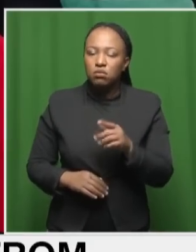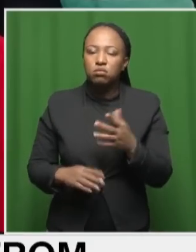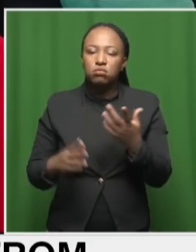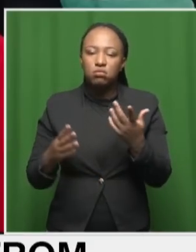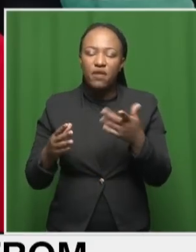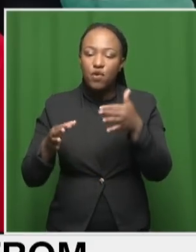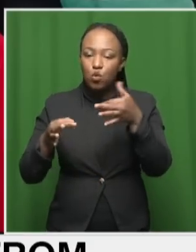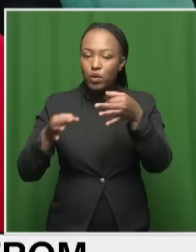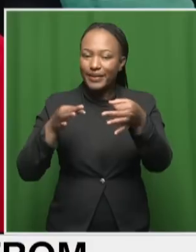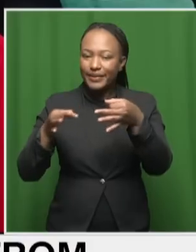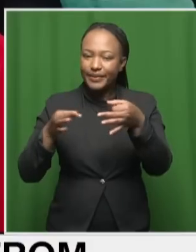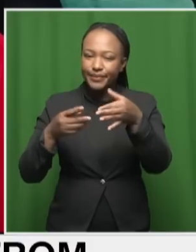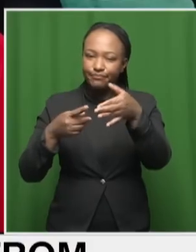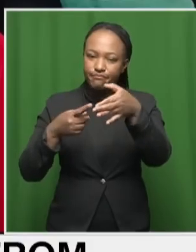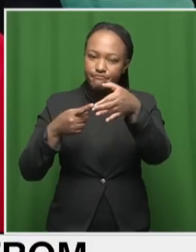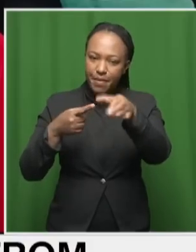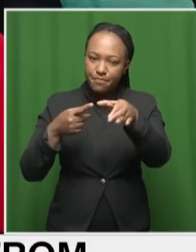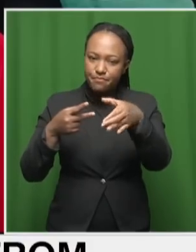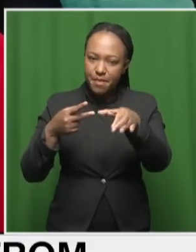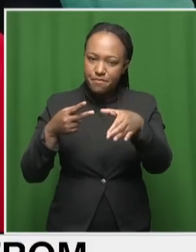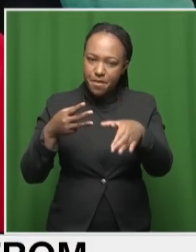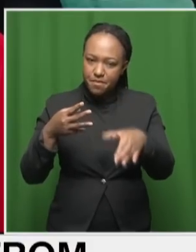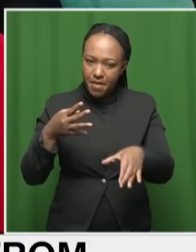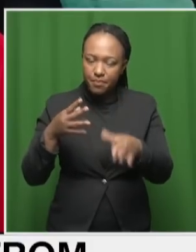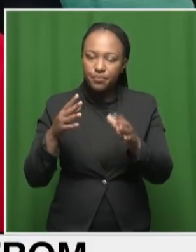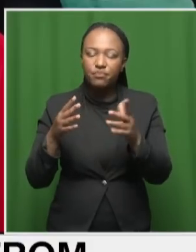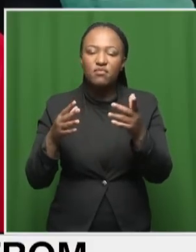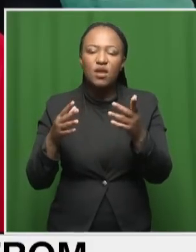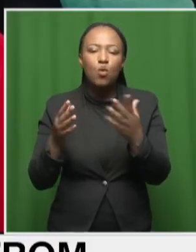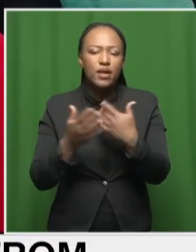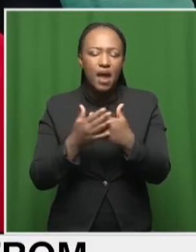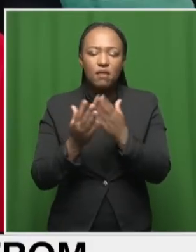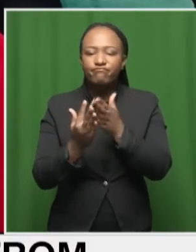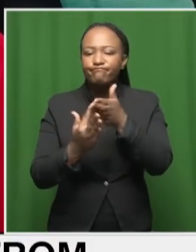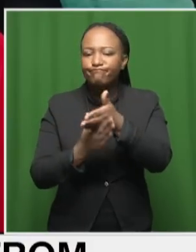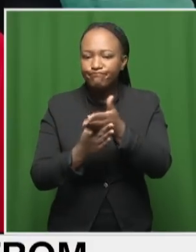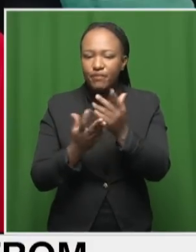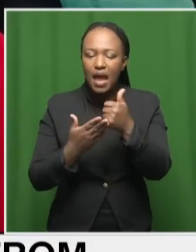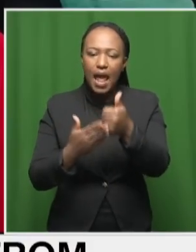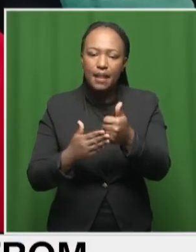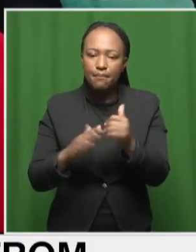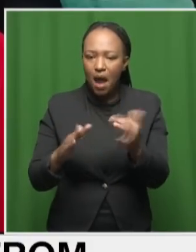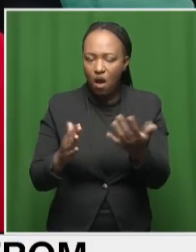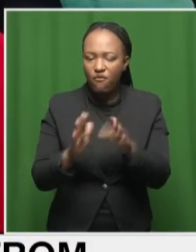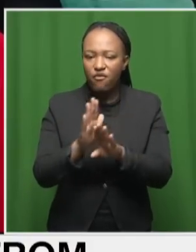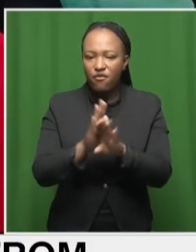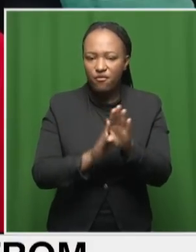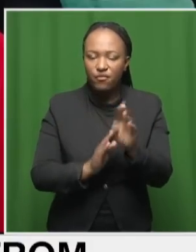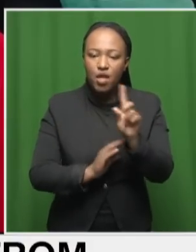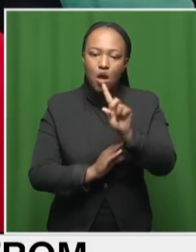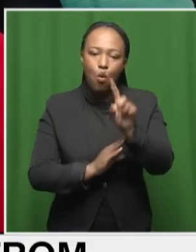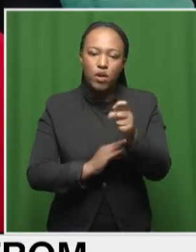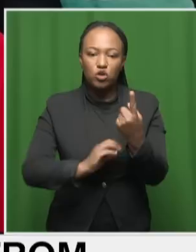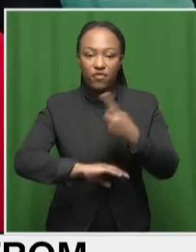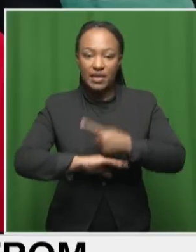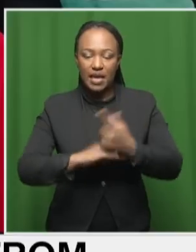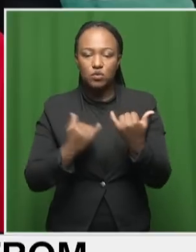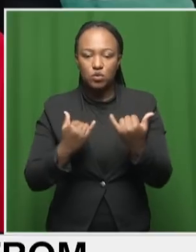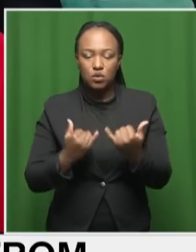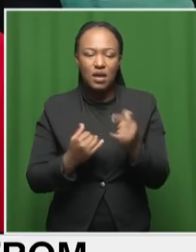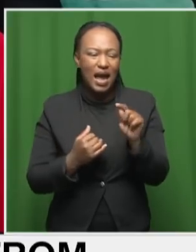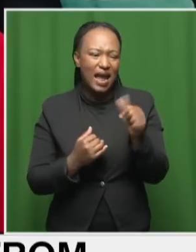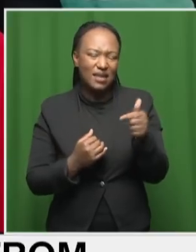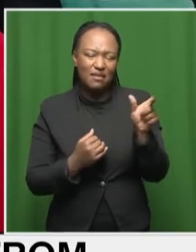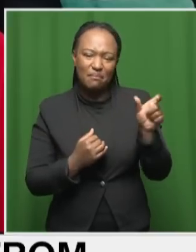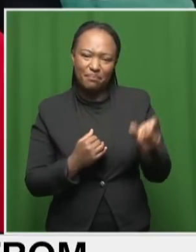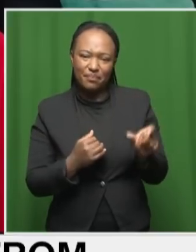let's first start with what some of the mitigating factors could be here. If you look at some of the responses to our question of the day, someone